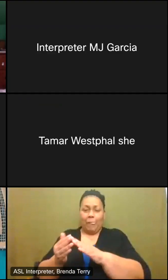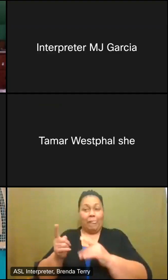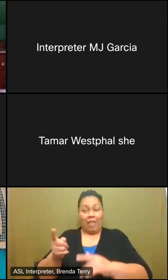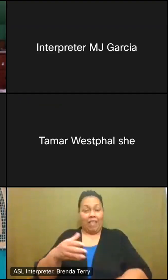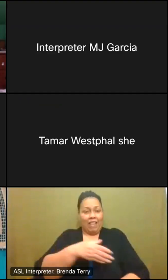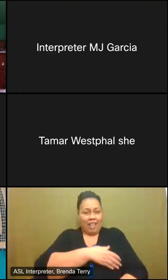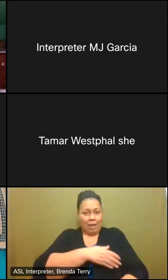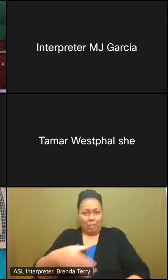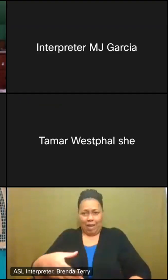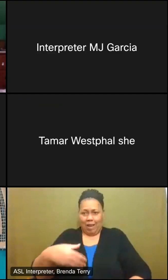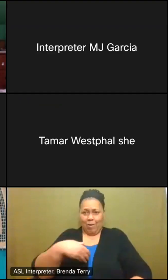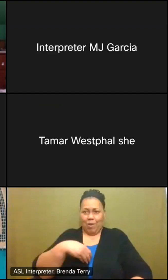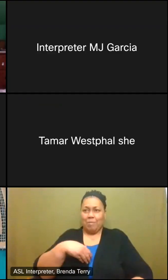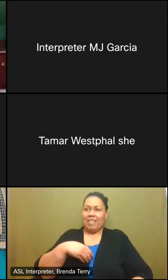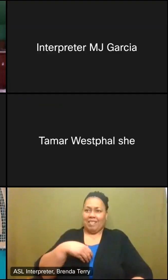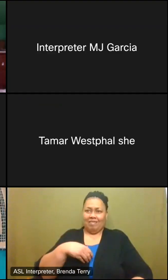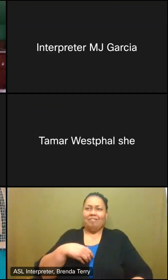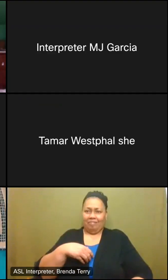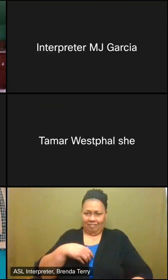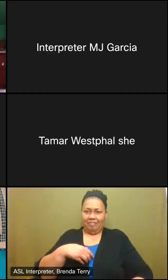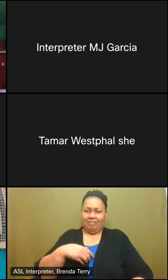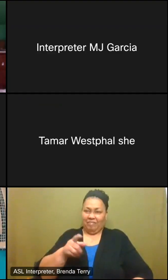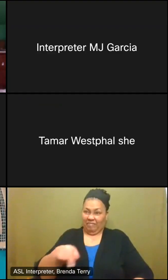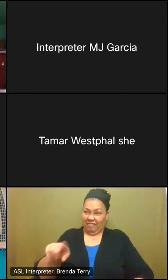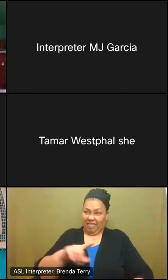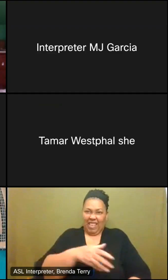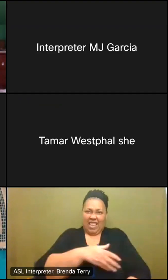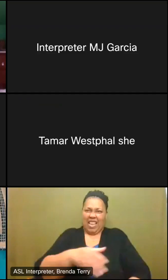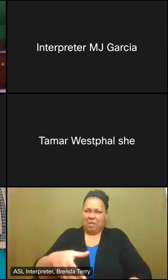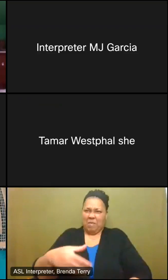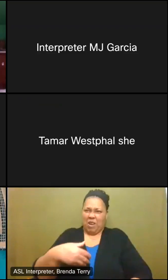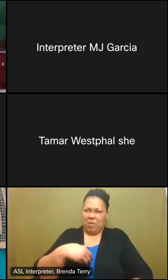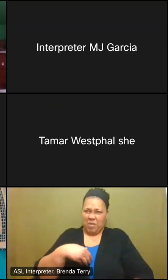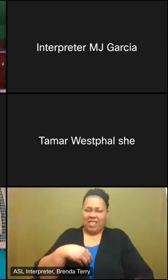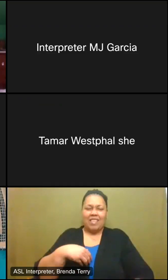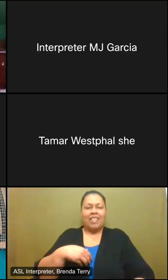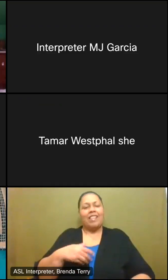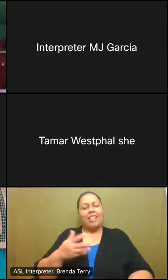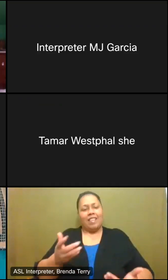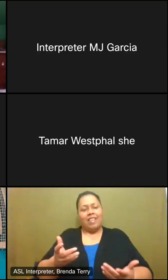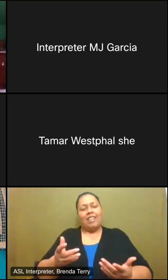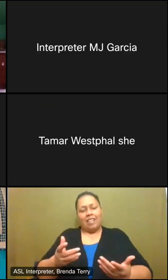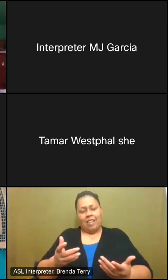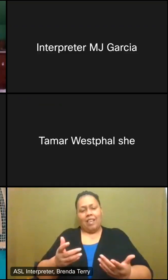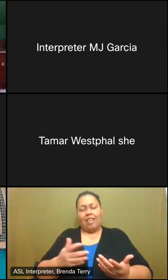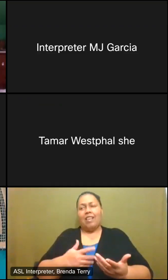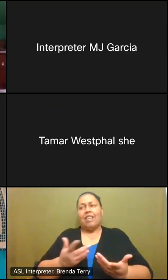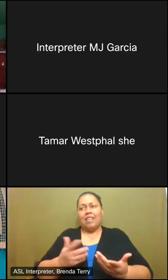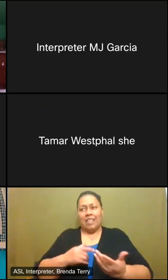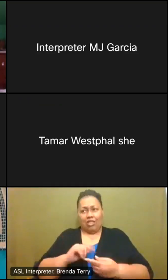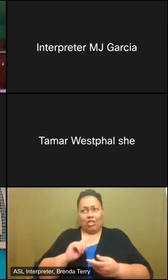me this much of trying to change our very violent